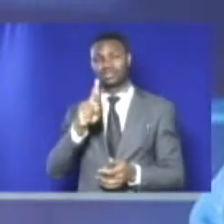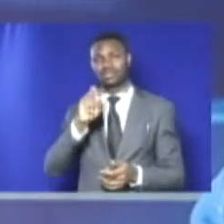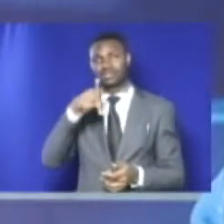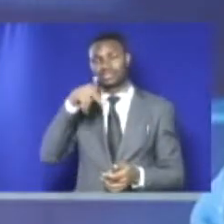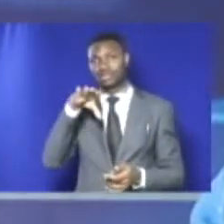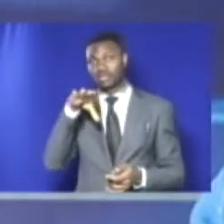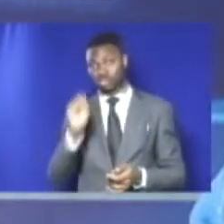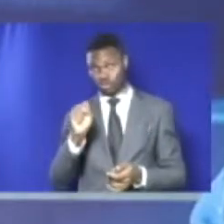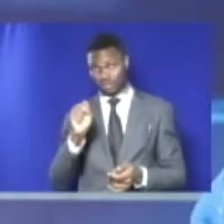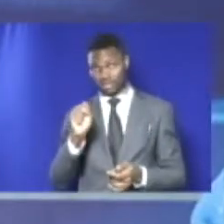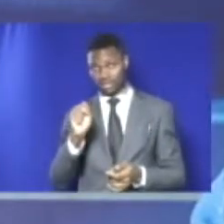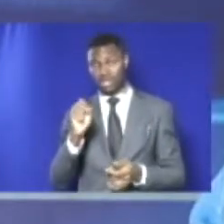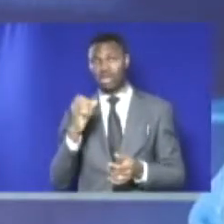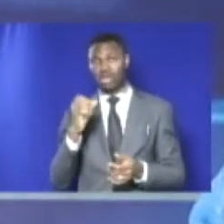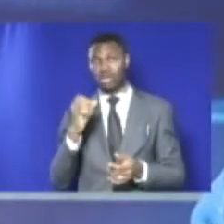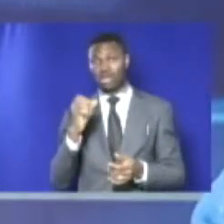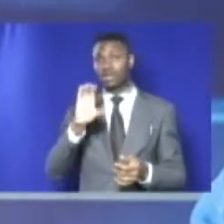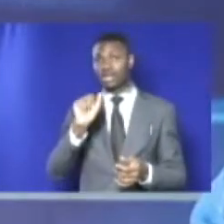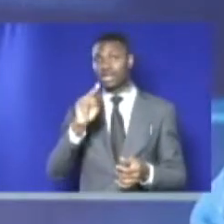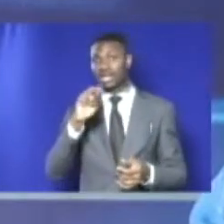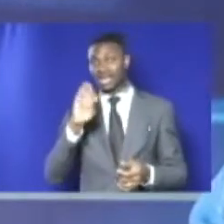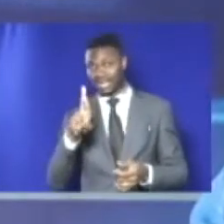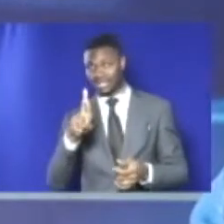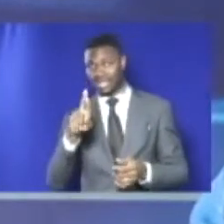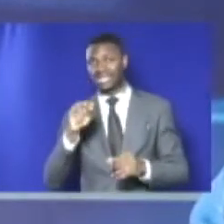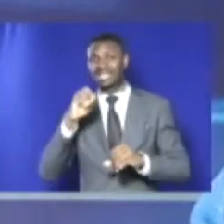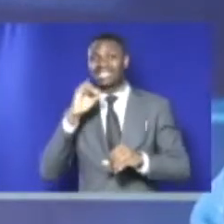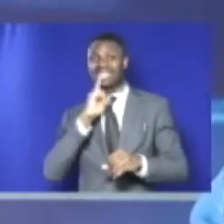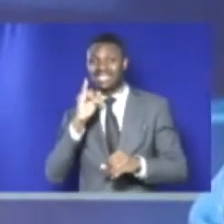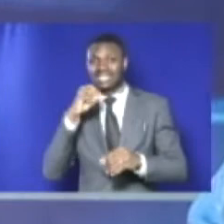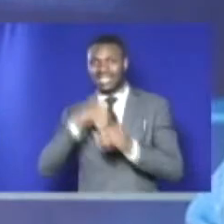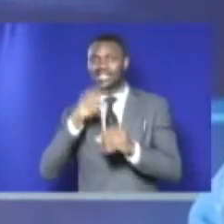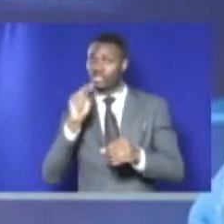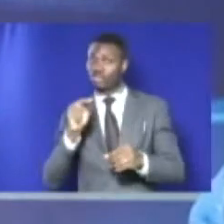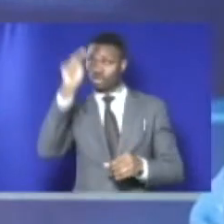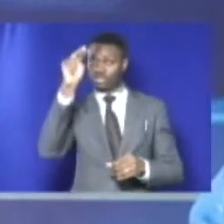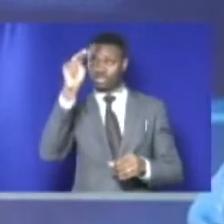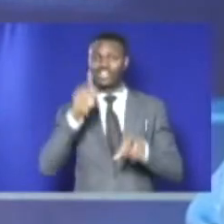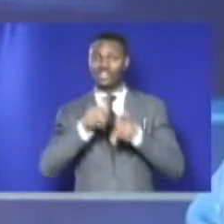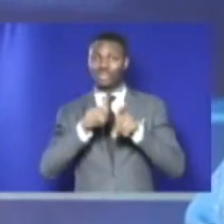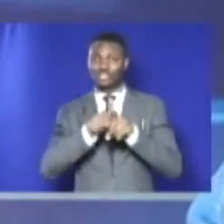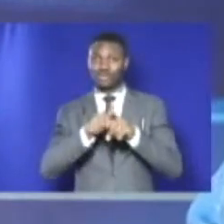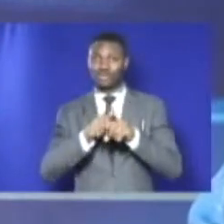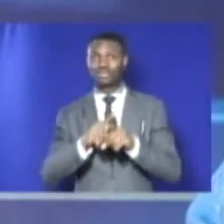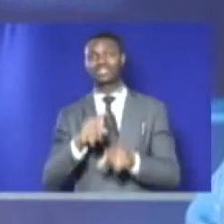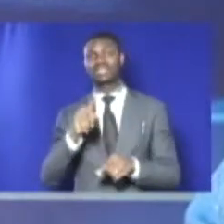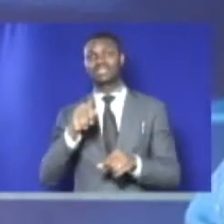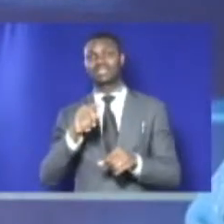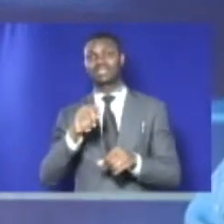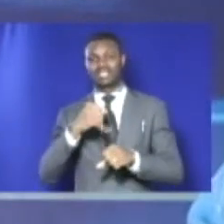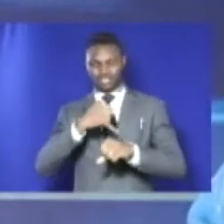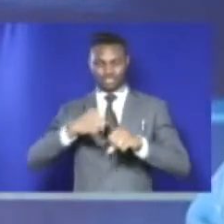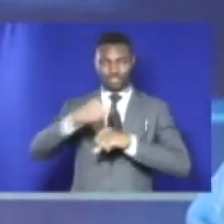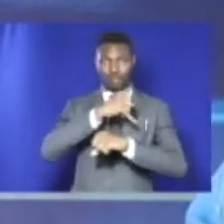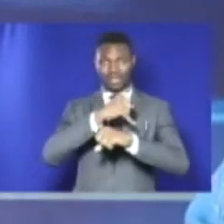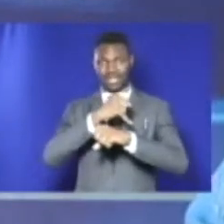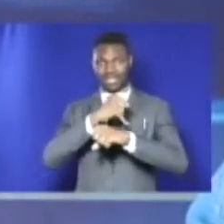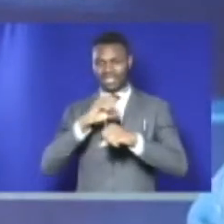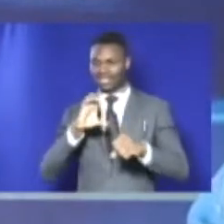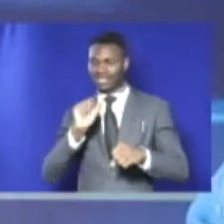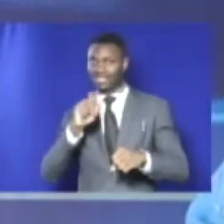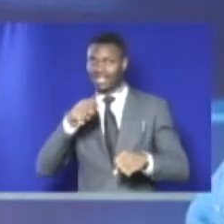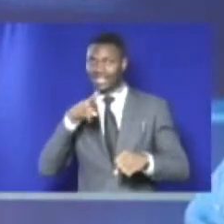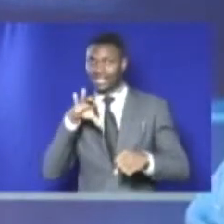tropic of Cancer is in the north of the equator, whereas the Tropic of Capricorn is in the